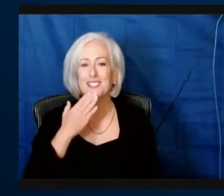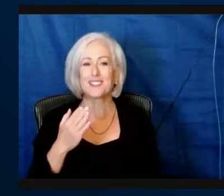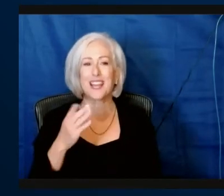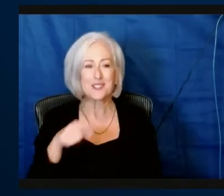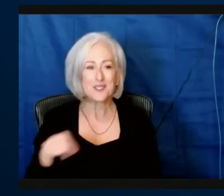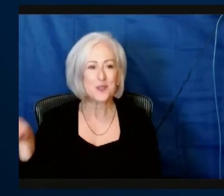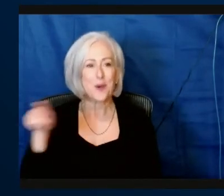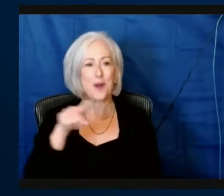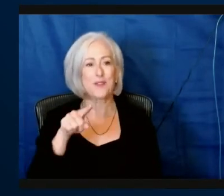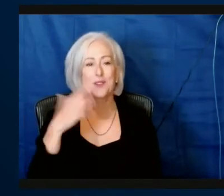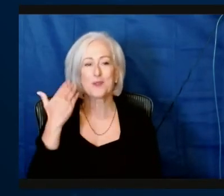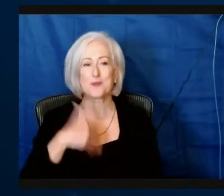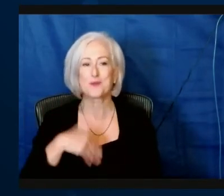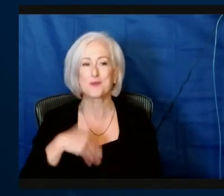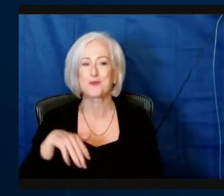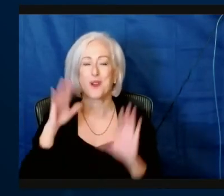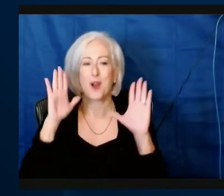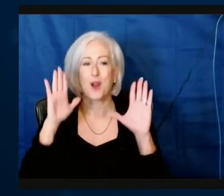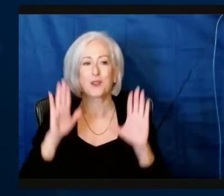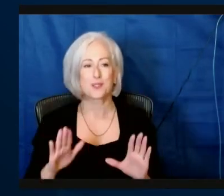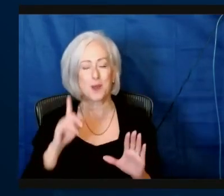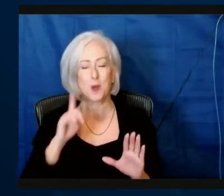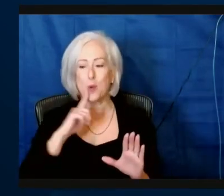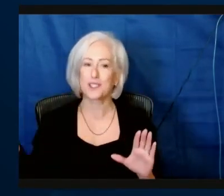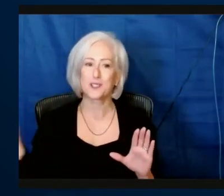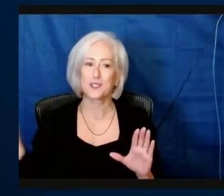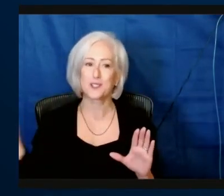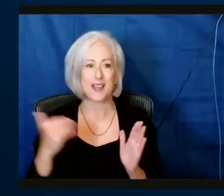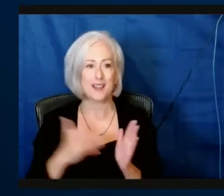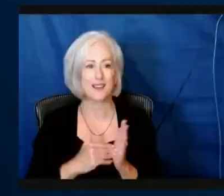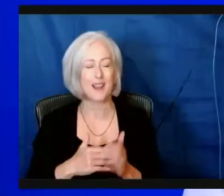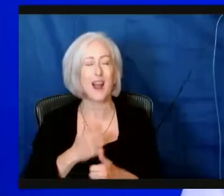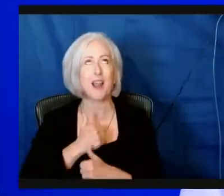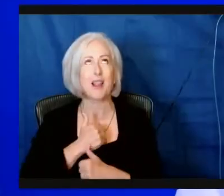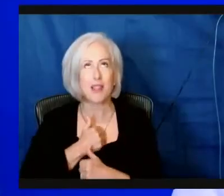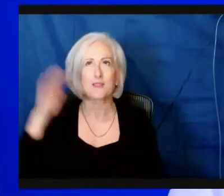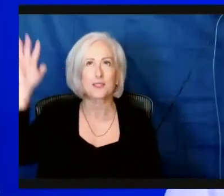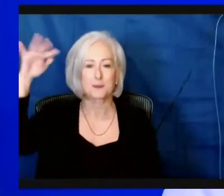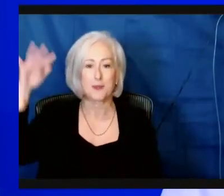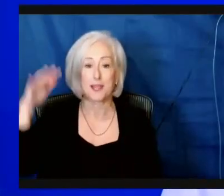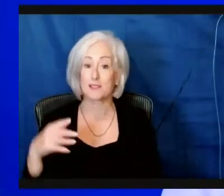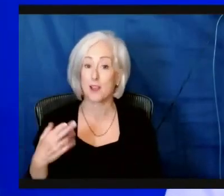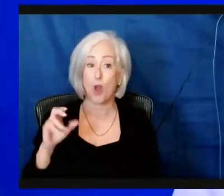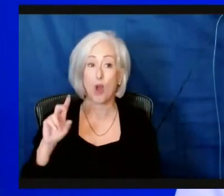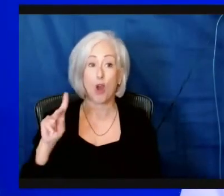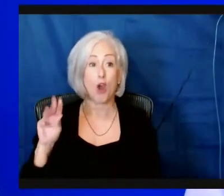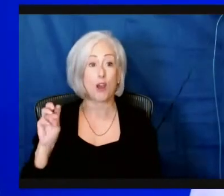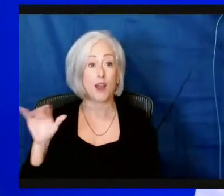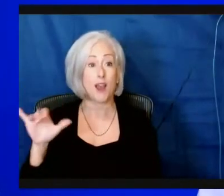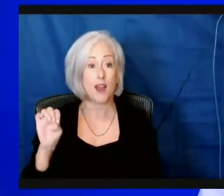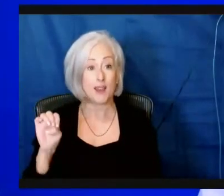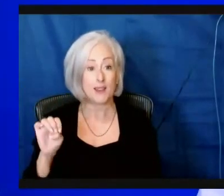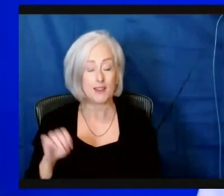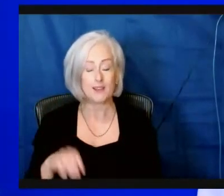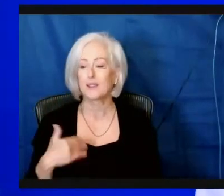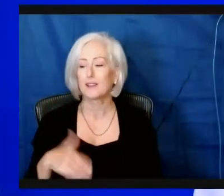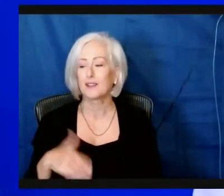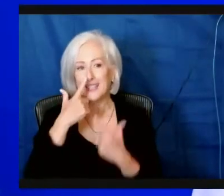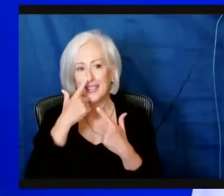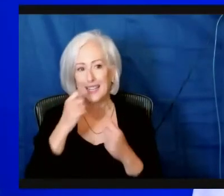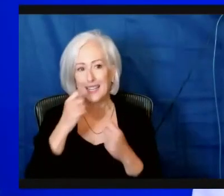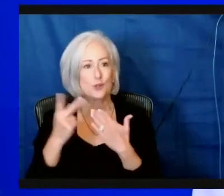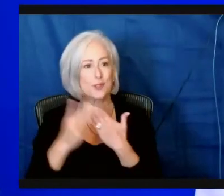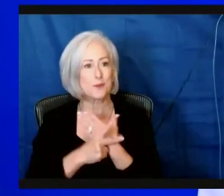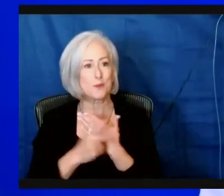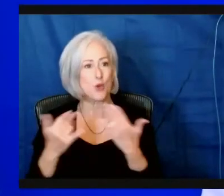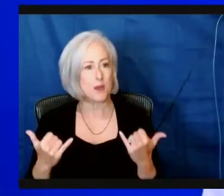We're going to have you back because, I love space. Hawkeye, final thoughts. Yeah, thank you to our guests. Such an interesting program today. We hope to learn more.